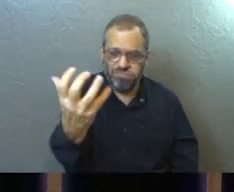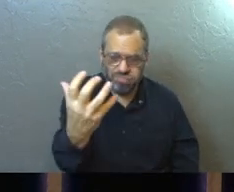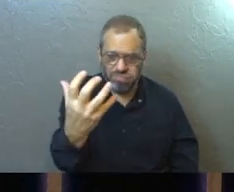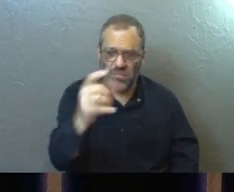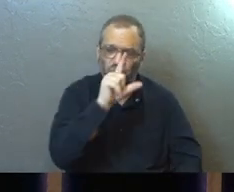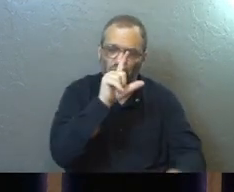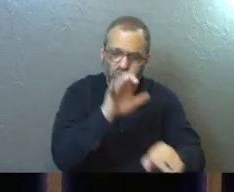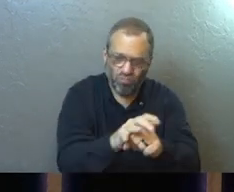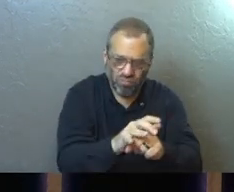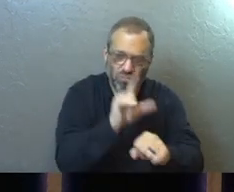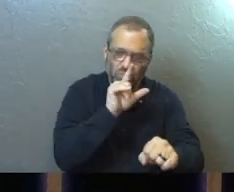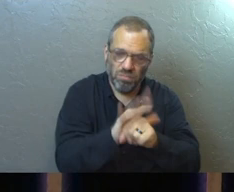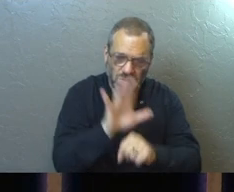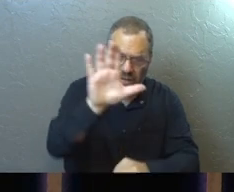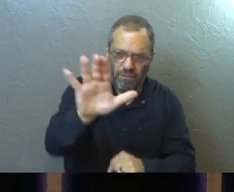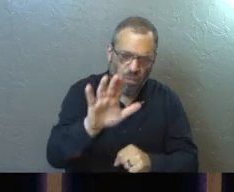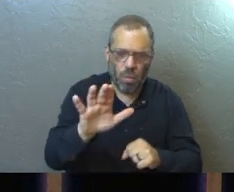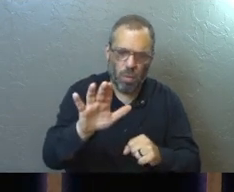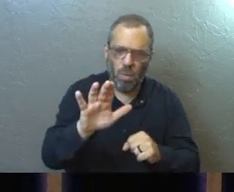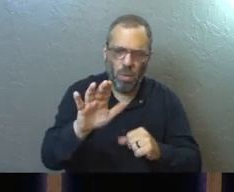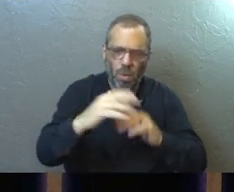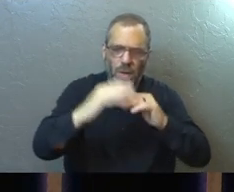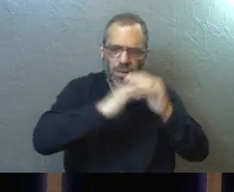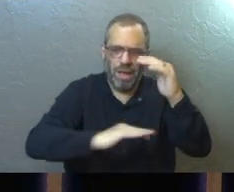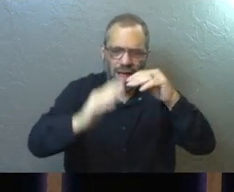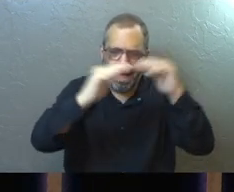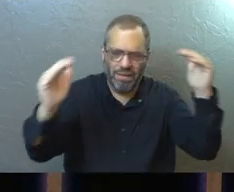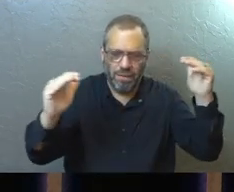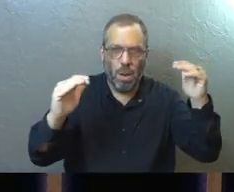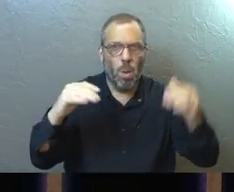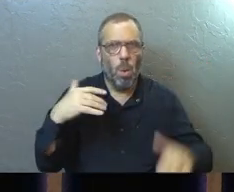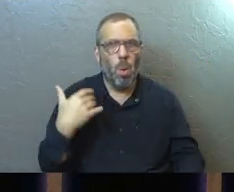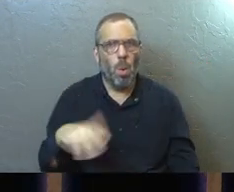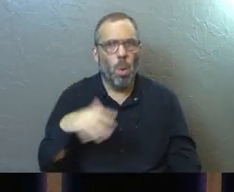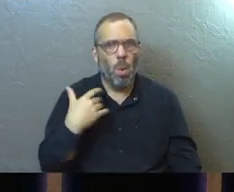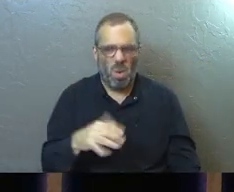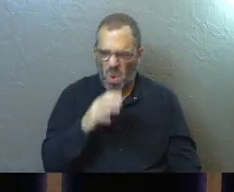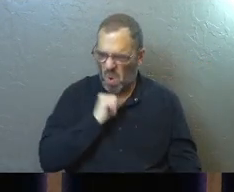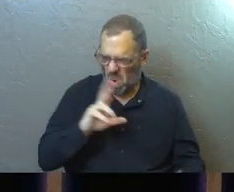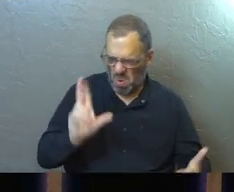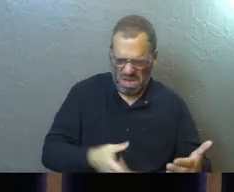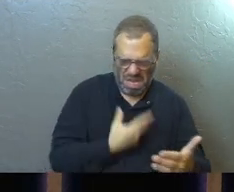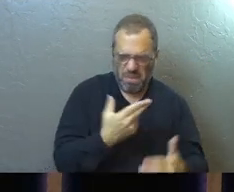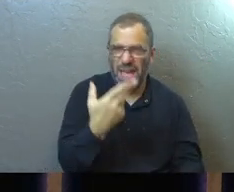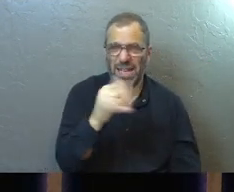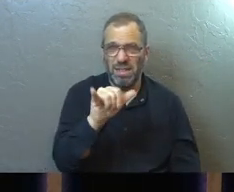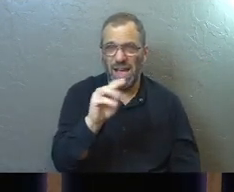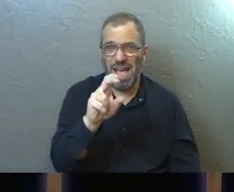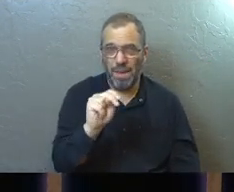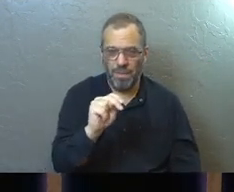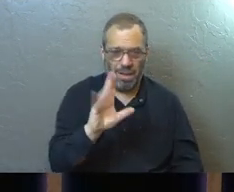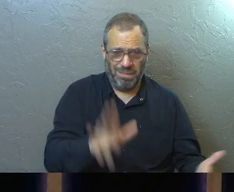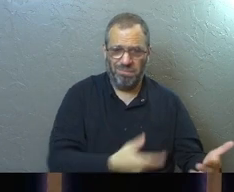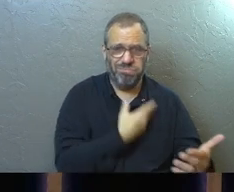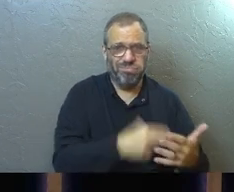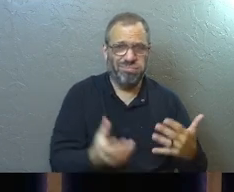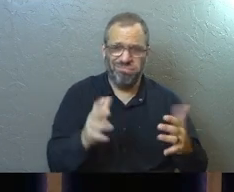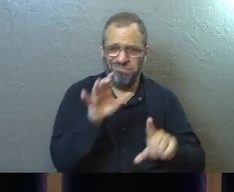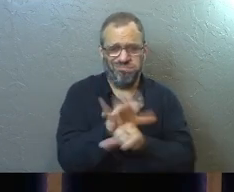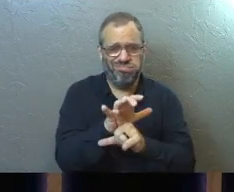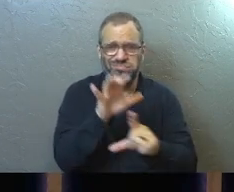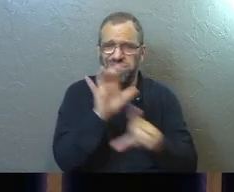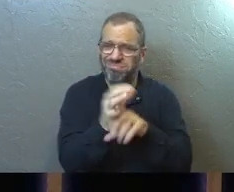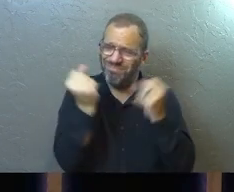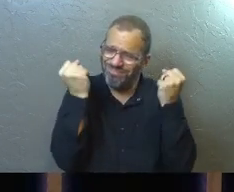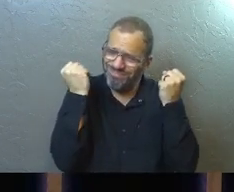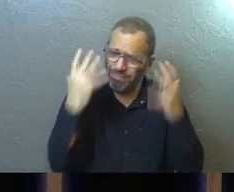and seal it for thy courts above. So what's this old hymn saying? There's a reason that this hymn has been so popular